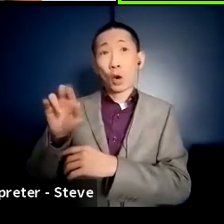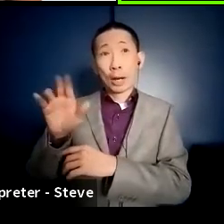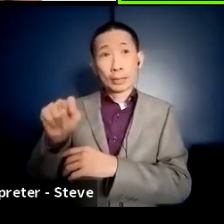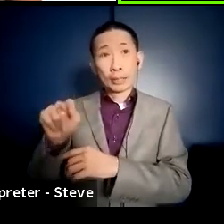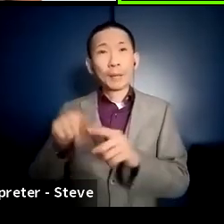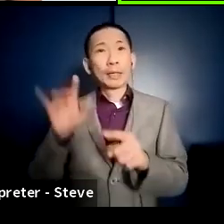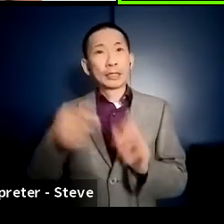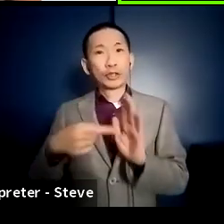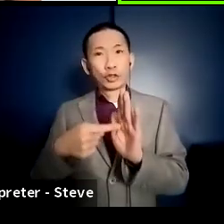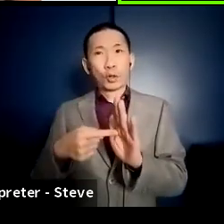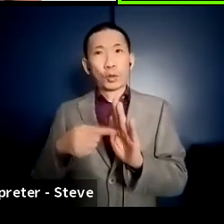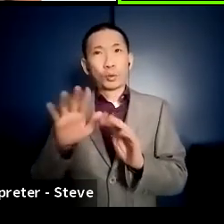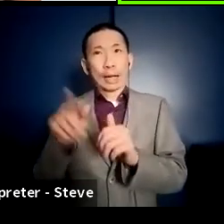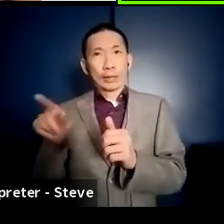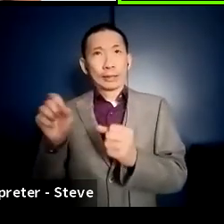that.